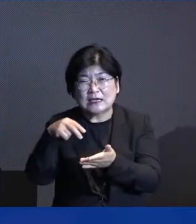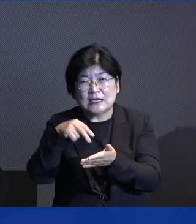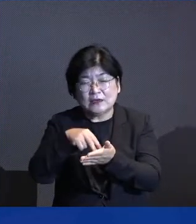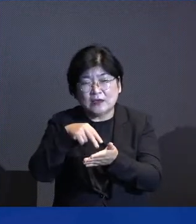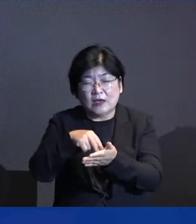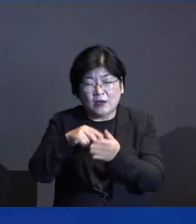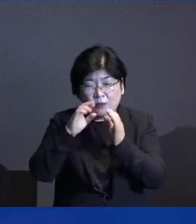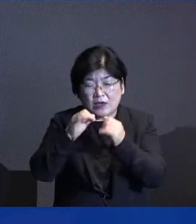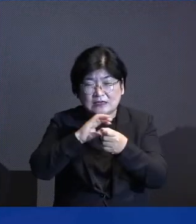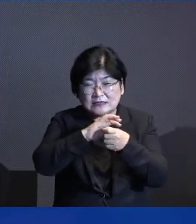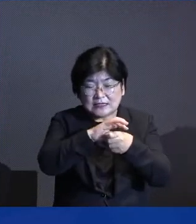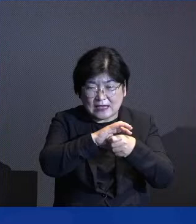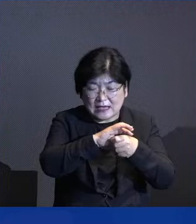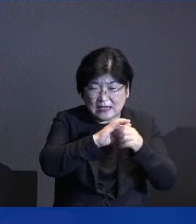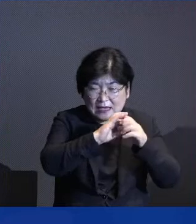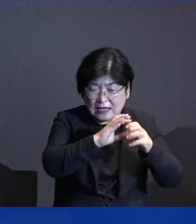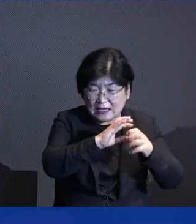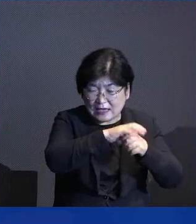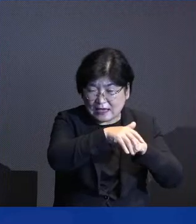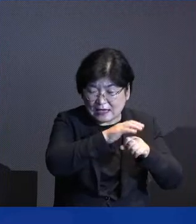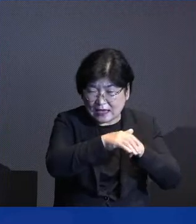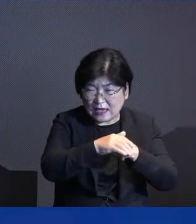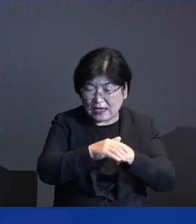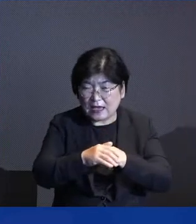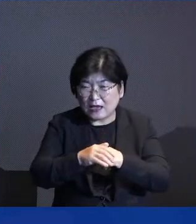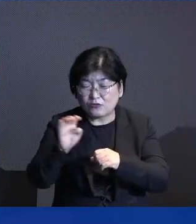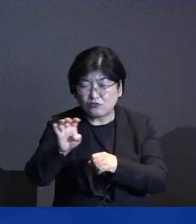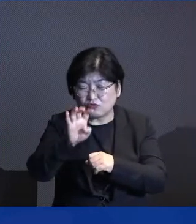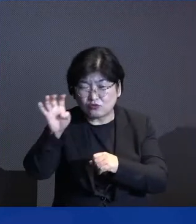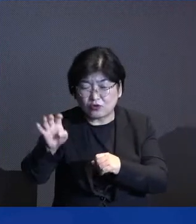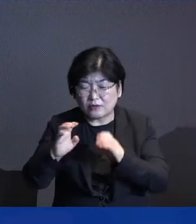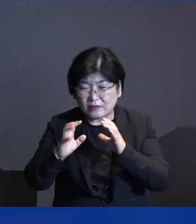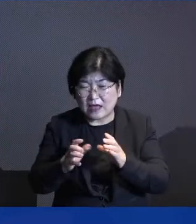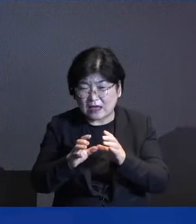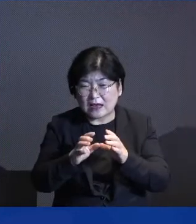national, maybe more specific community level strategy as well.